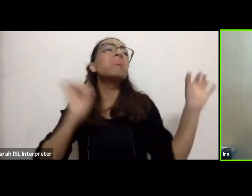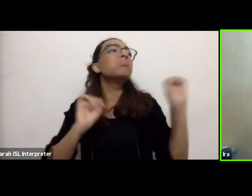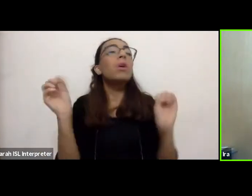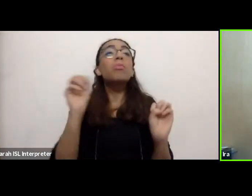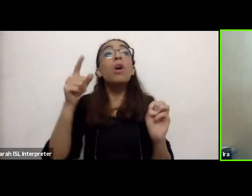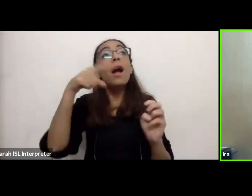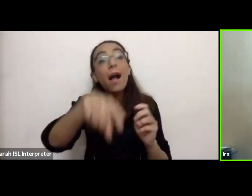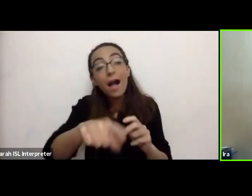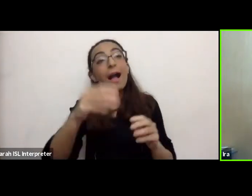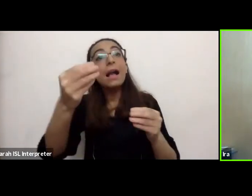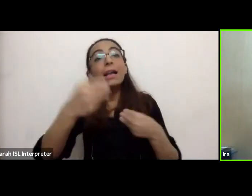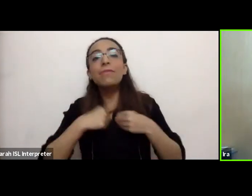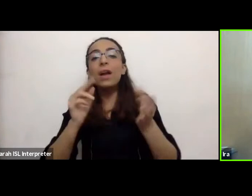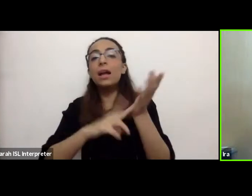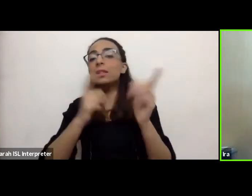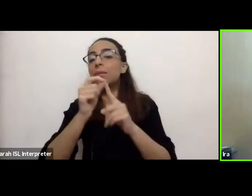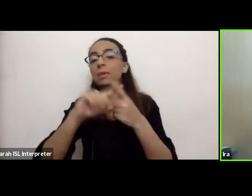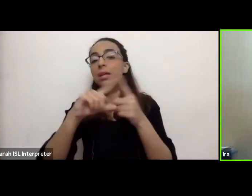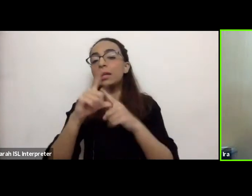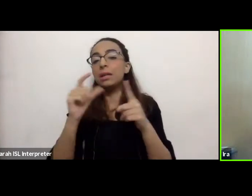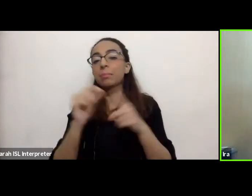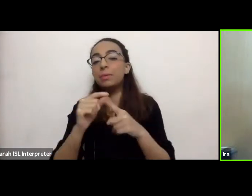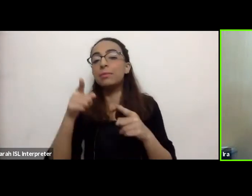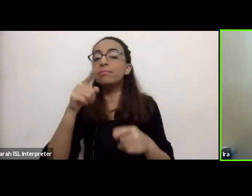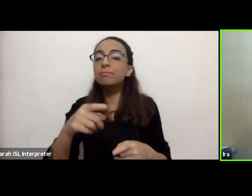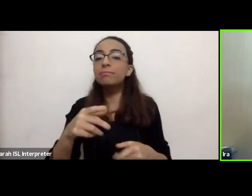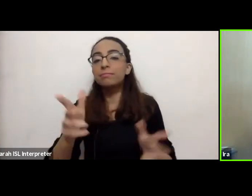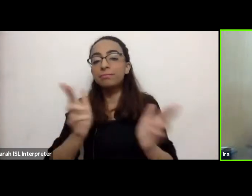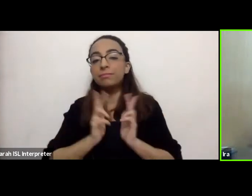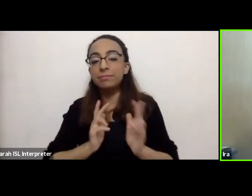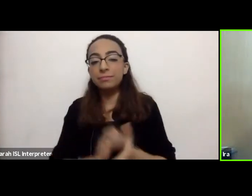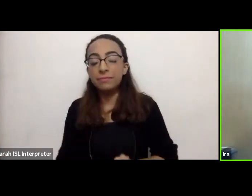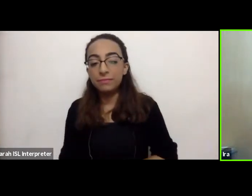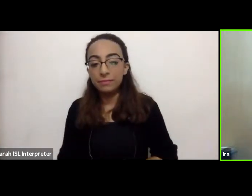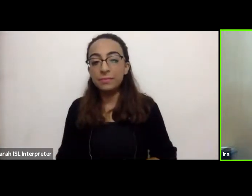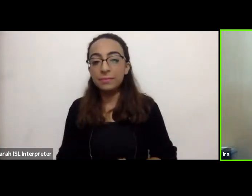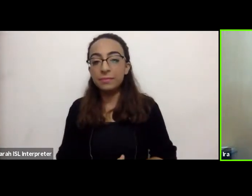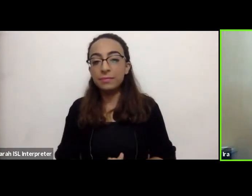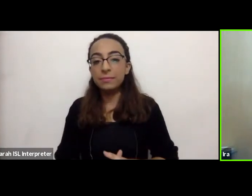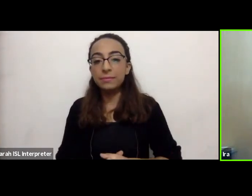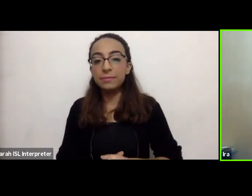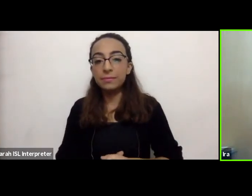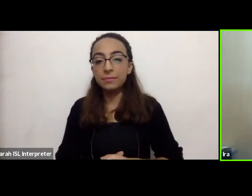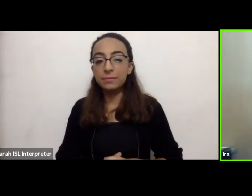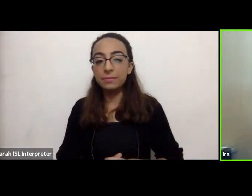work will get to. I need to speak slower. Sorry.